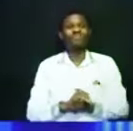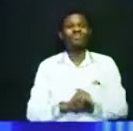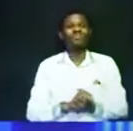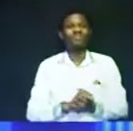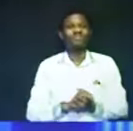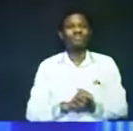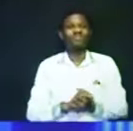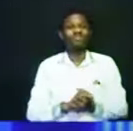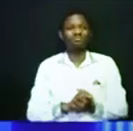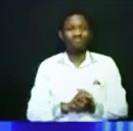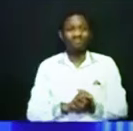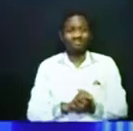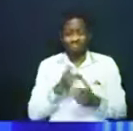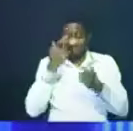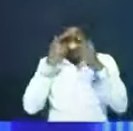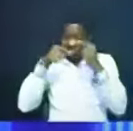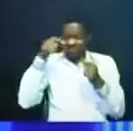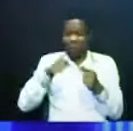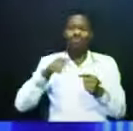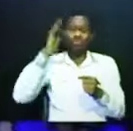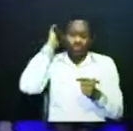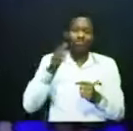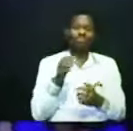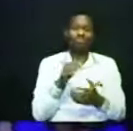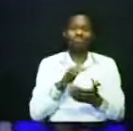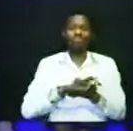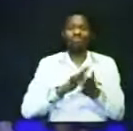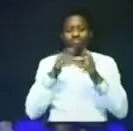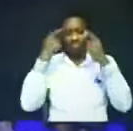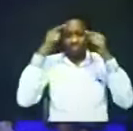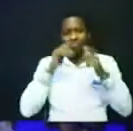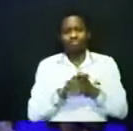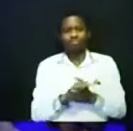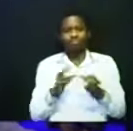That's what this way it go be. So consent.